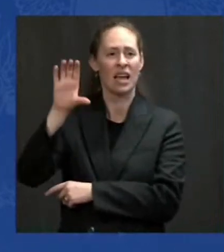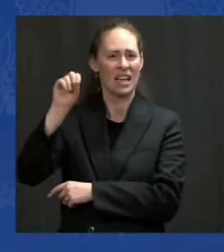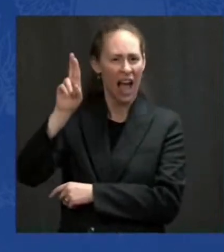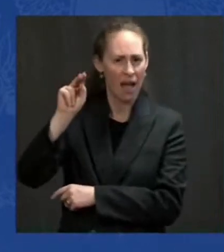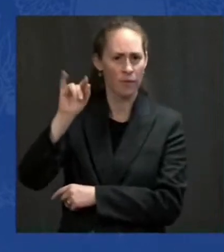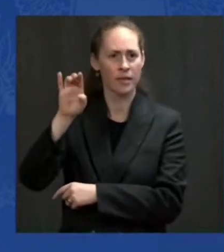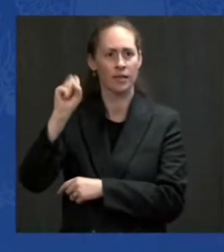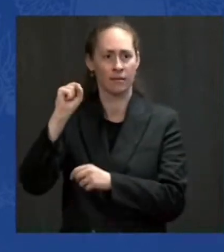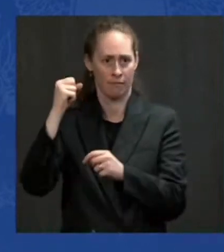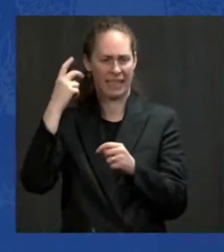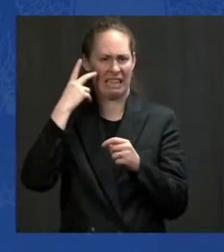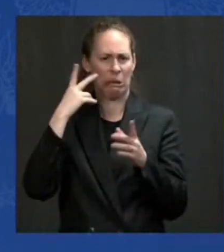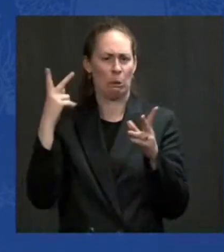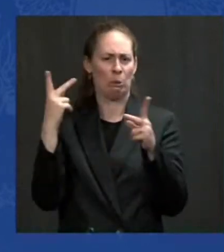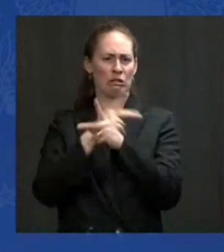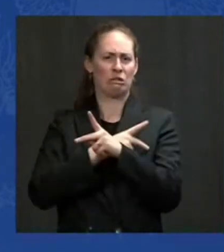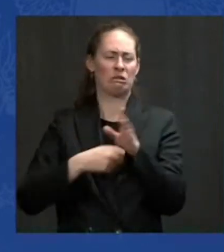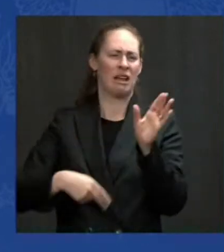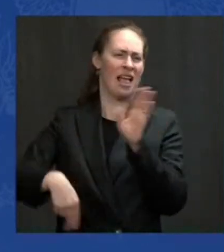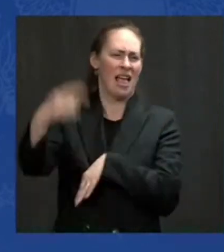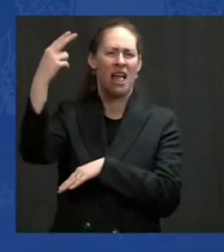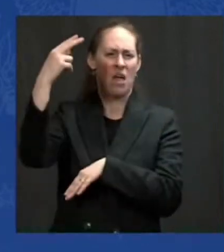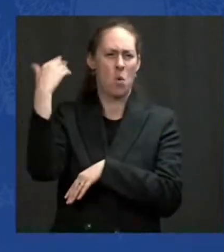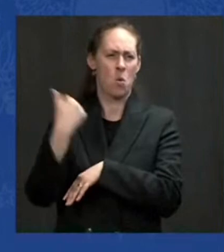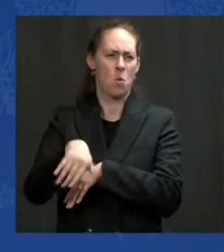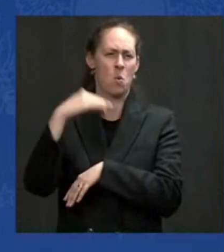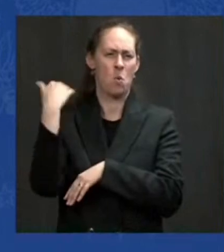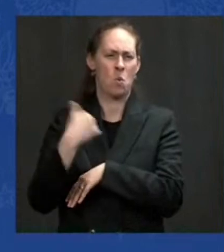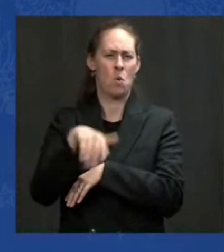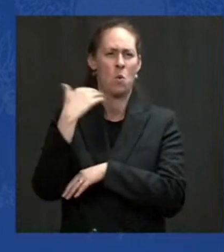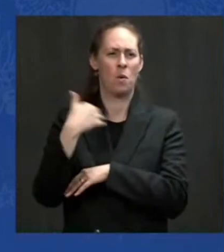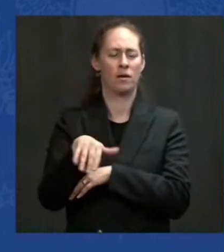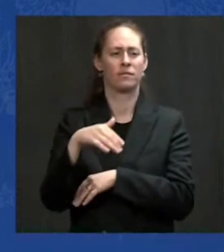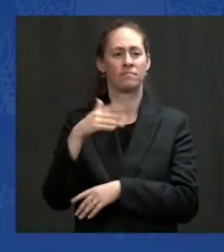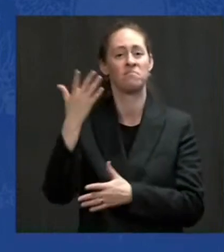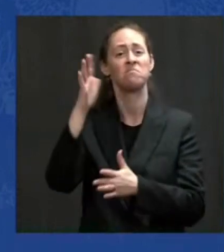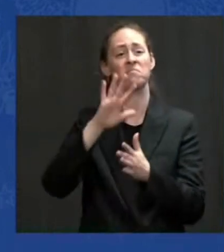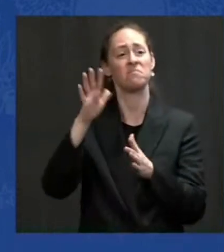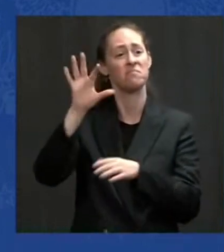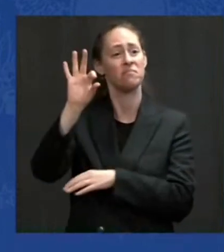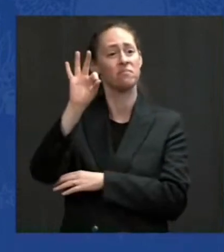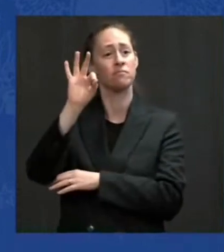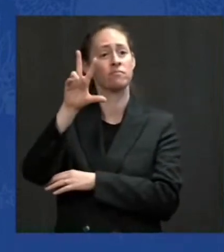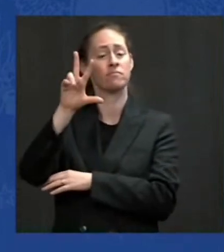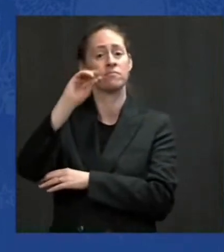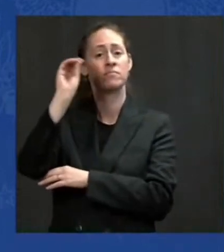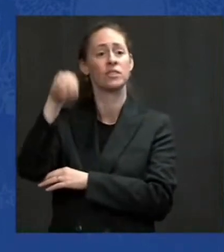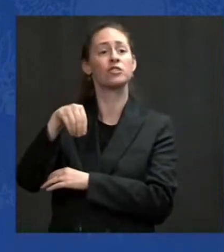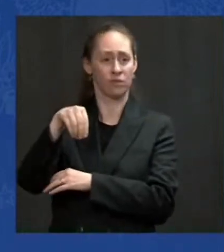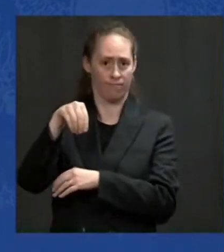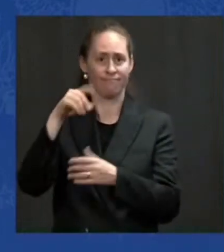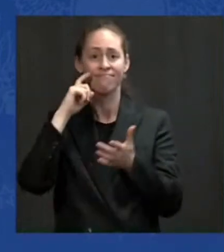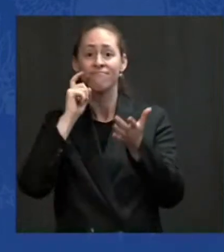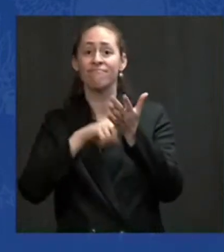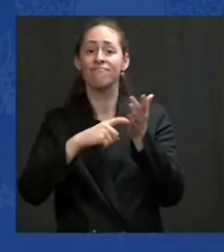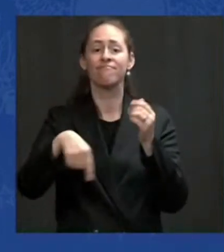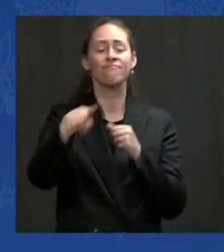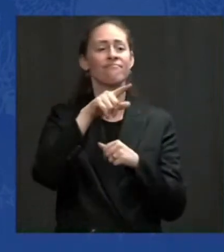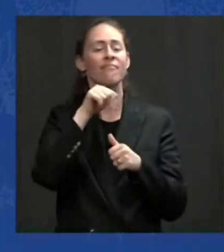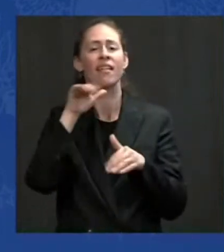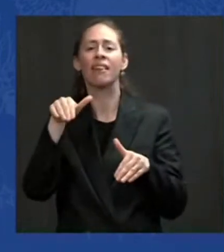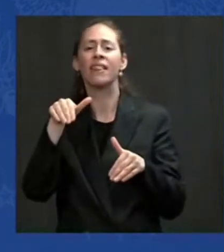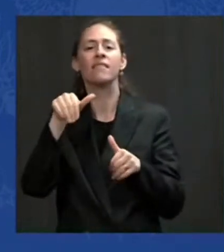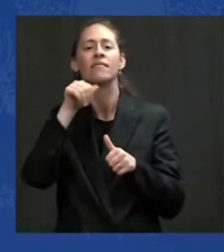majority, 93%, have less than 40% vaccination of their residents. These counties